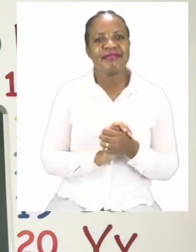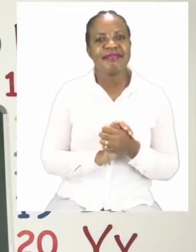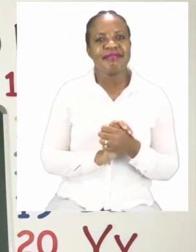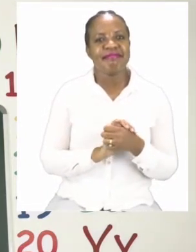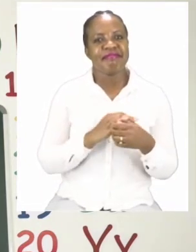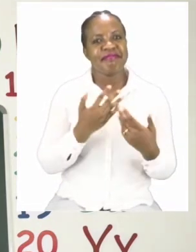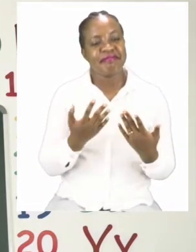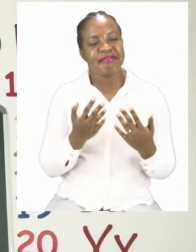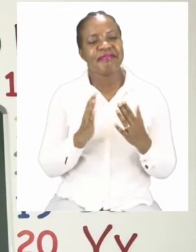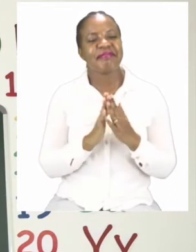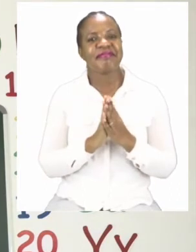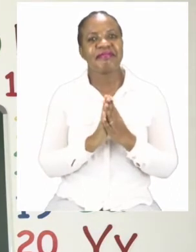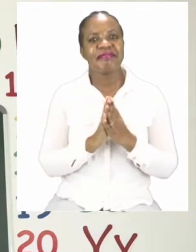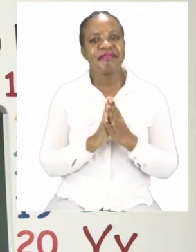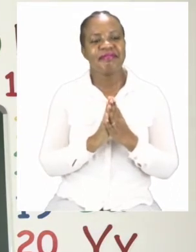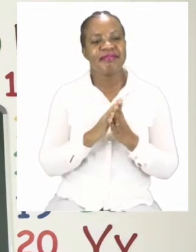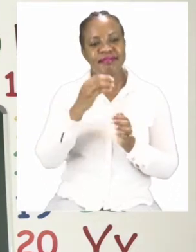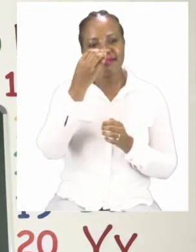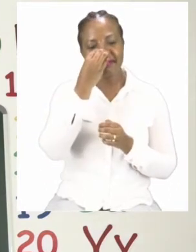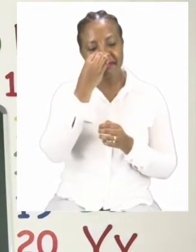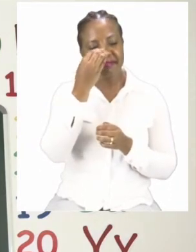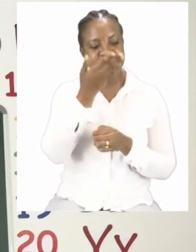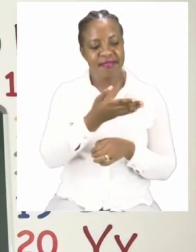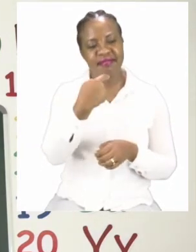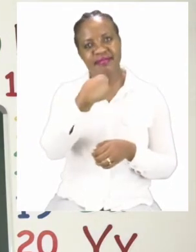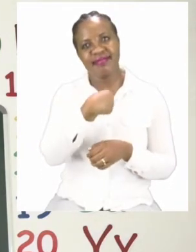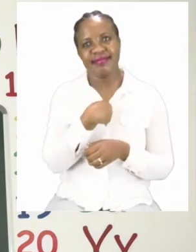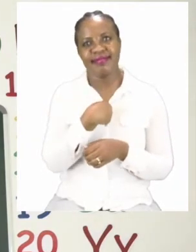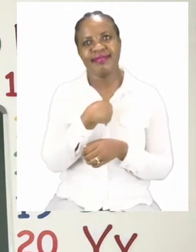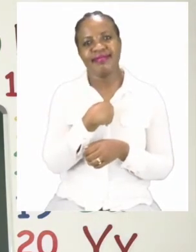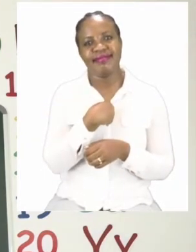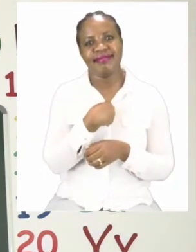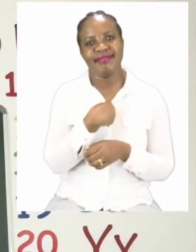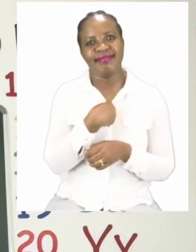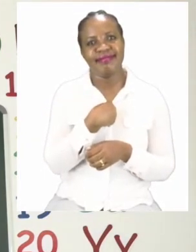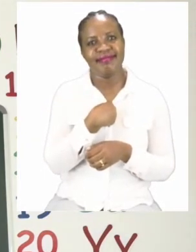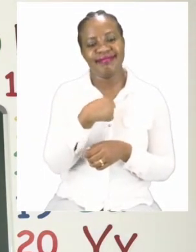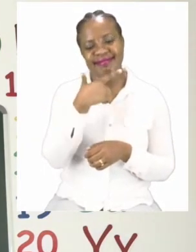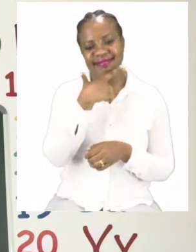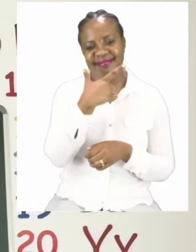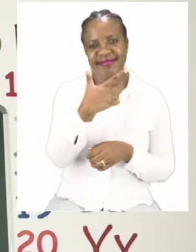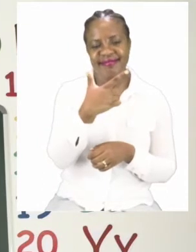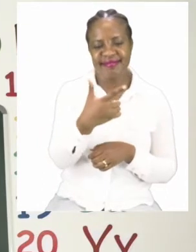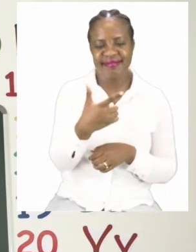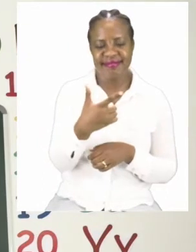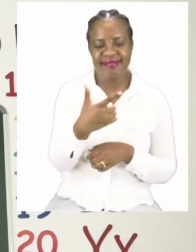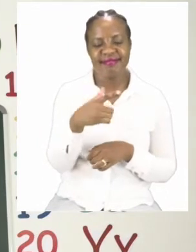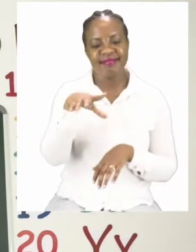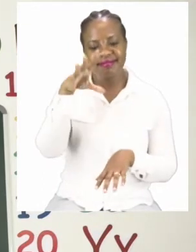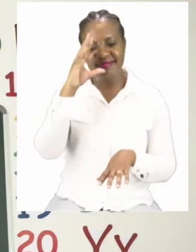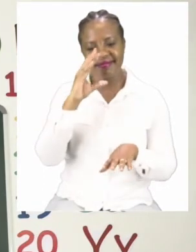Okay, so from Sashi and I, we would like to say thank you for joining us